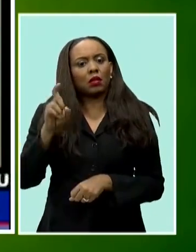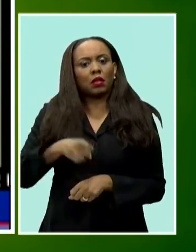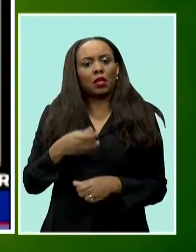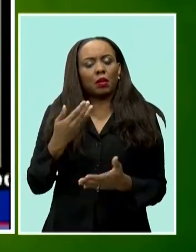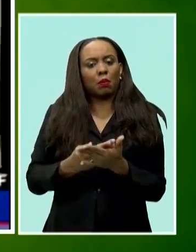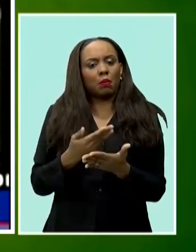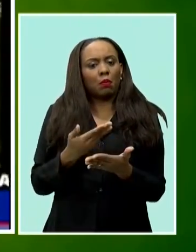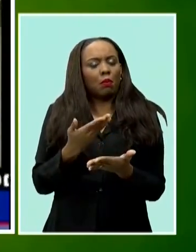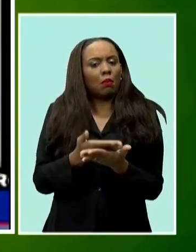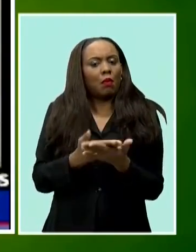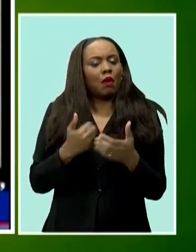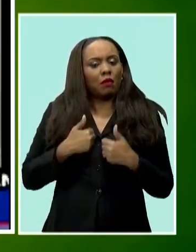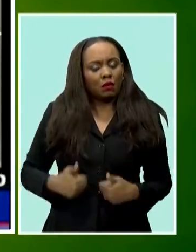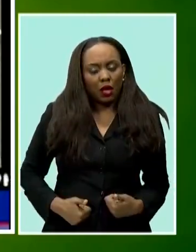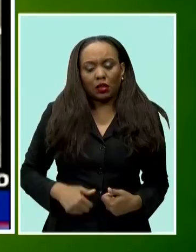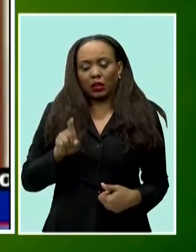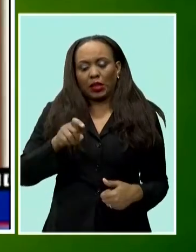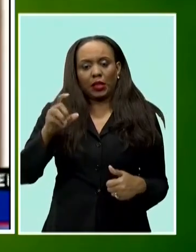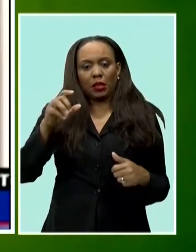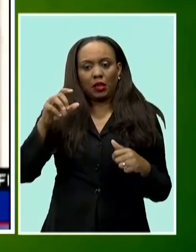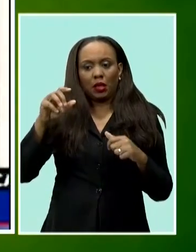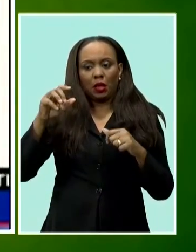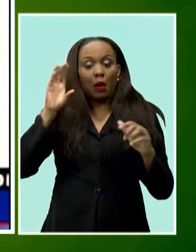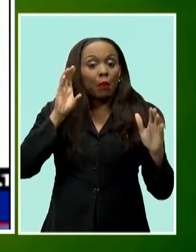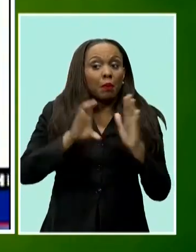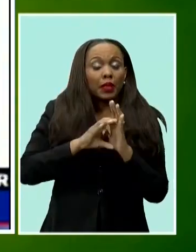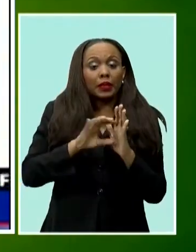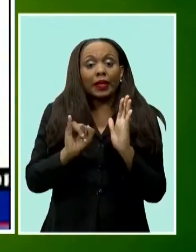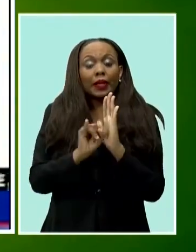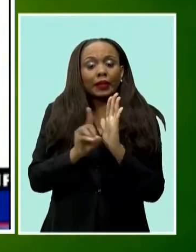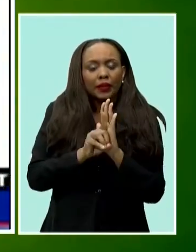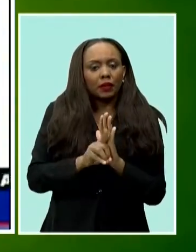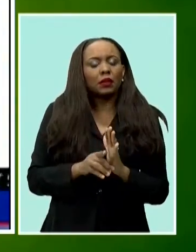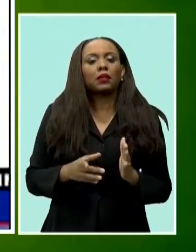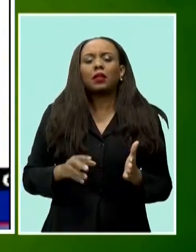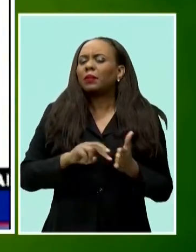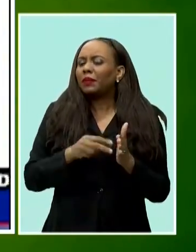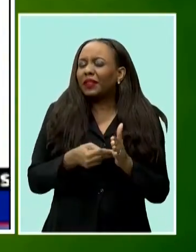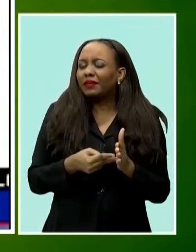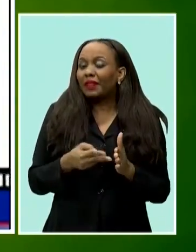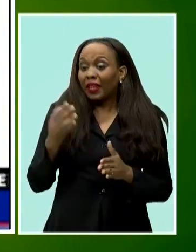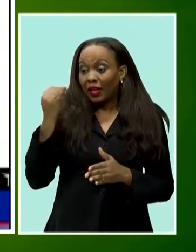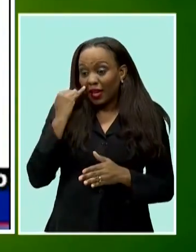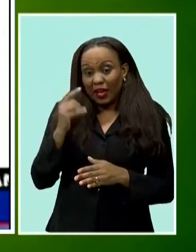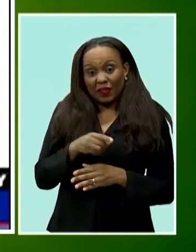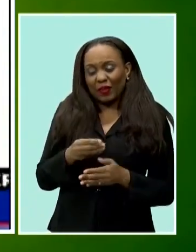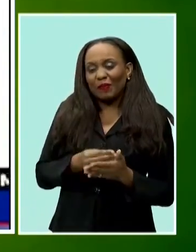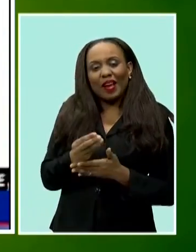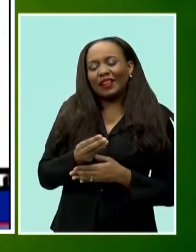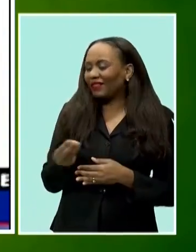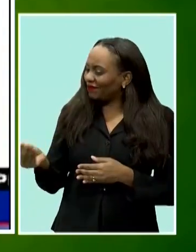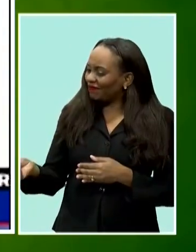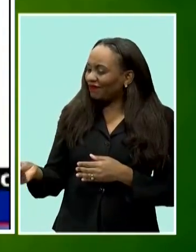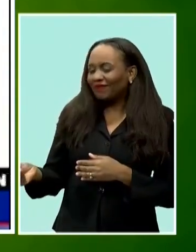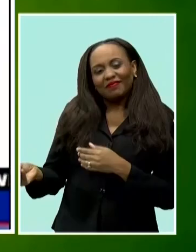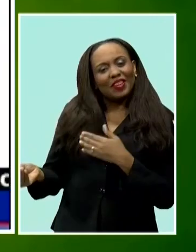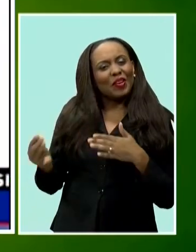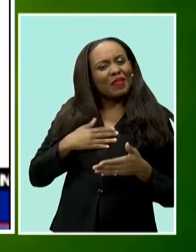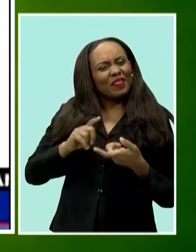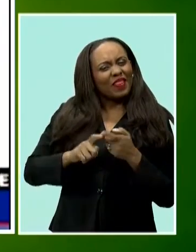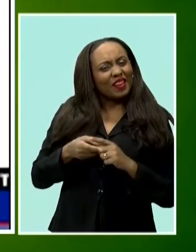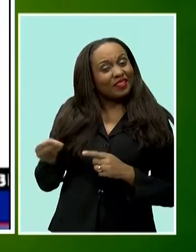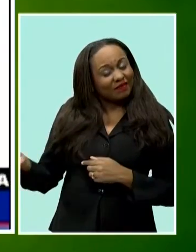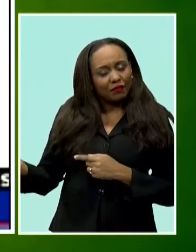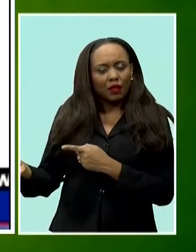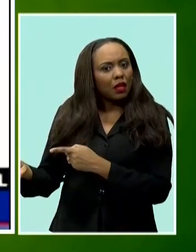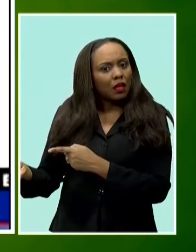and photo identification. Therefore, if that SIM card is linked to any crime, the person whose name it bears will be